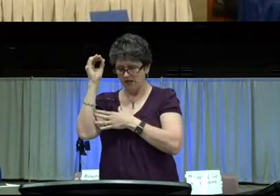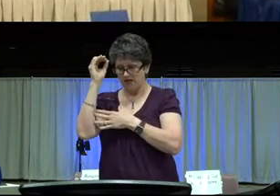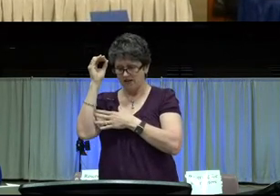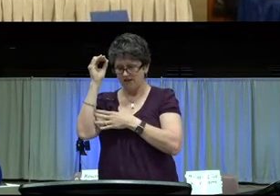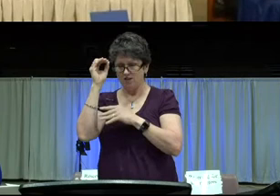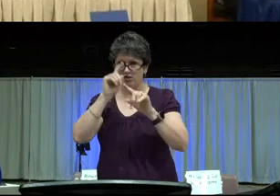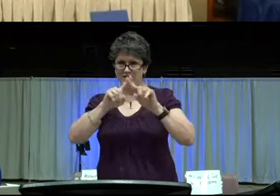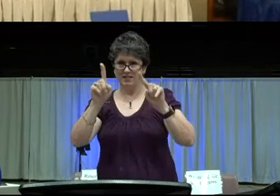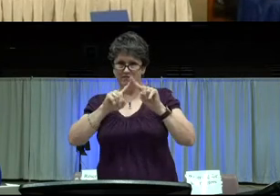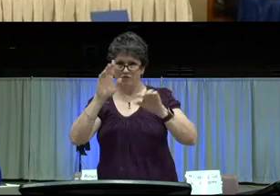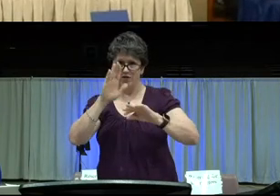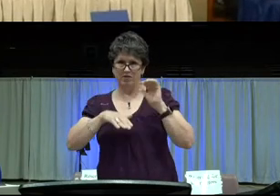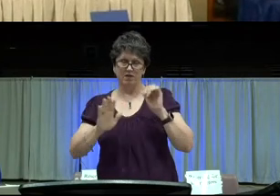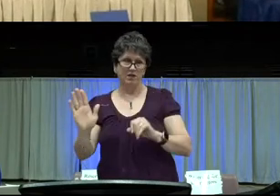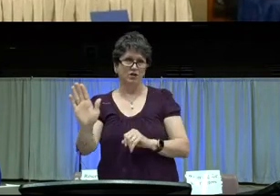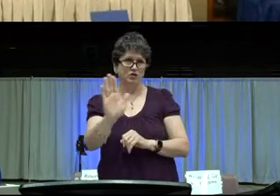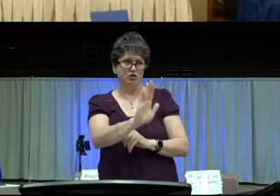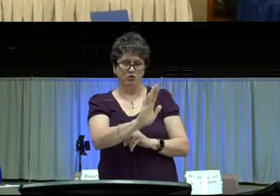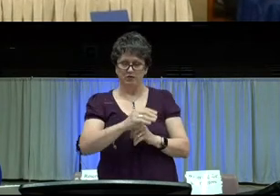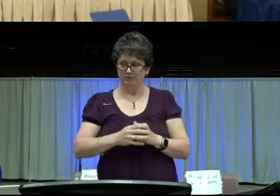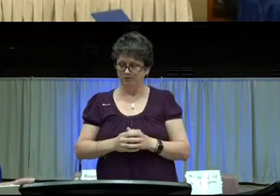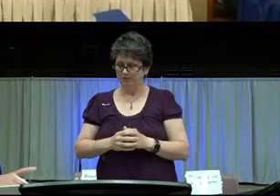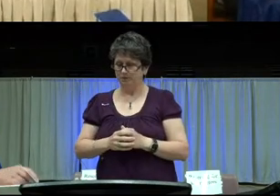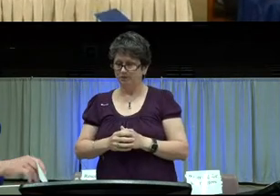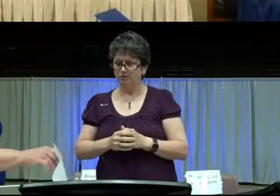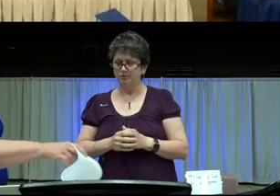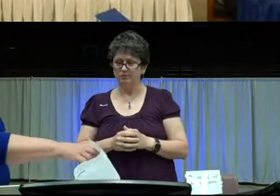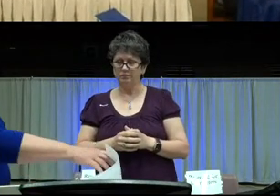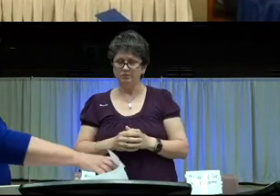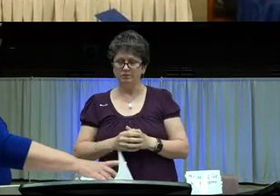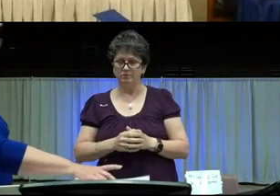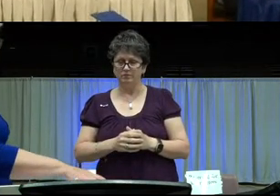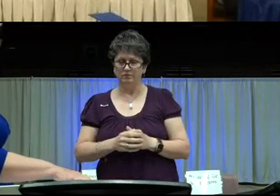and opinions differ from yours.